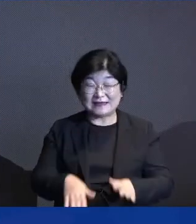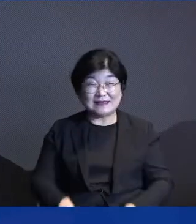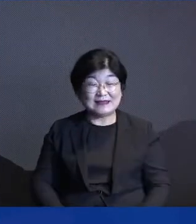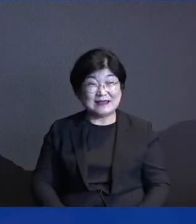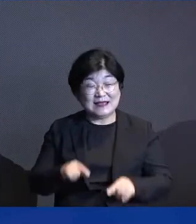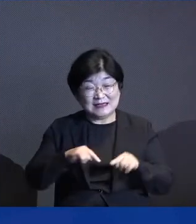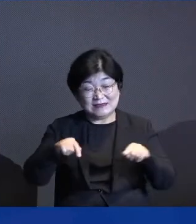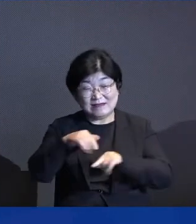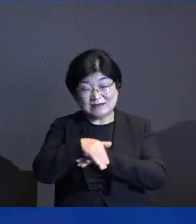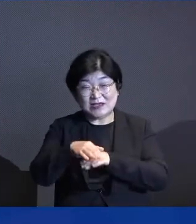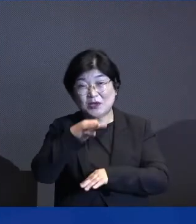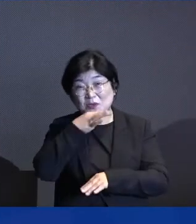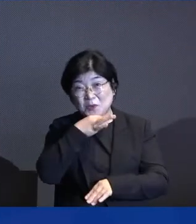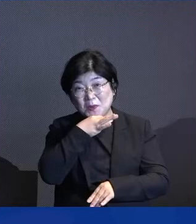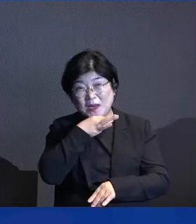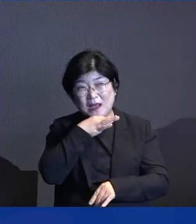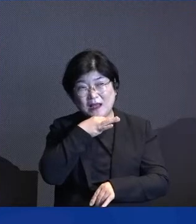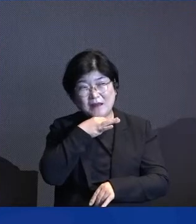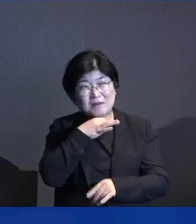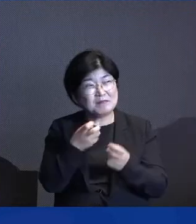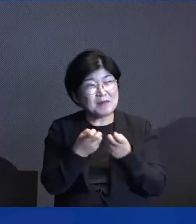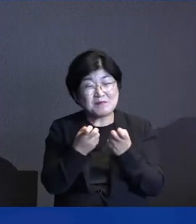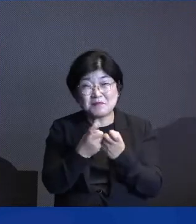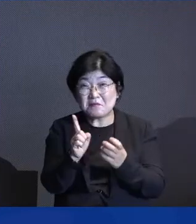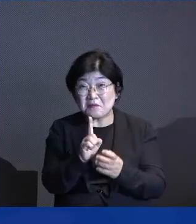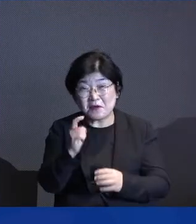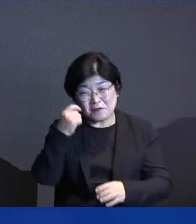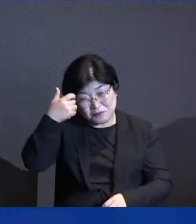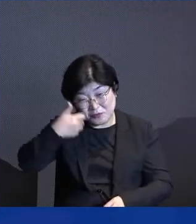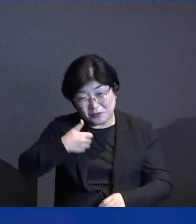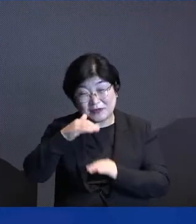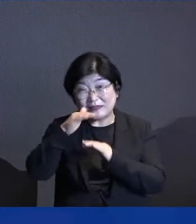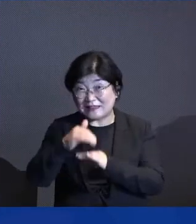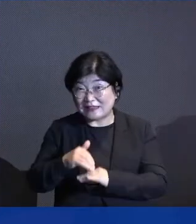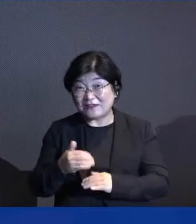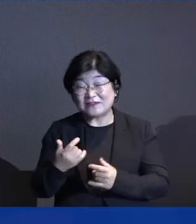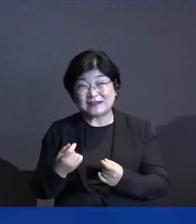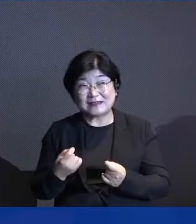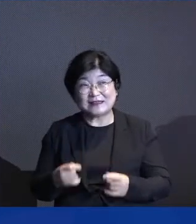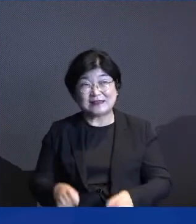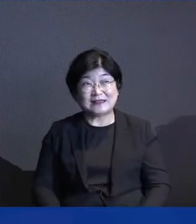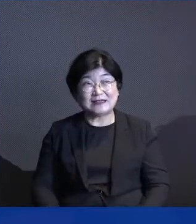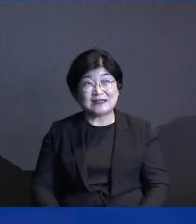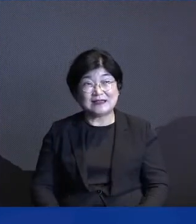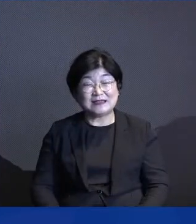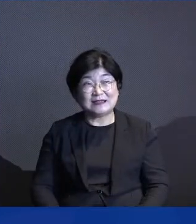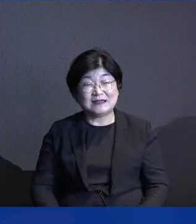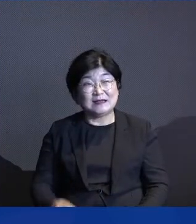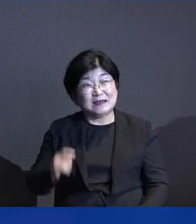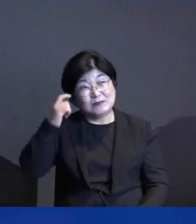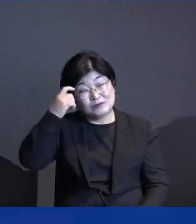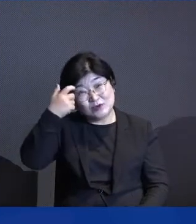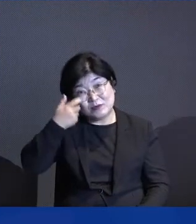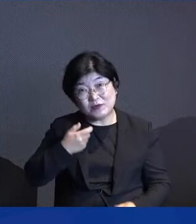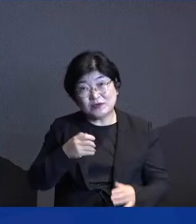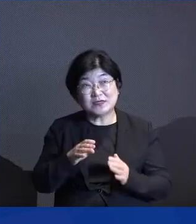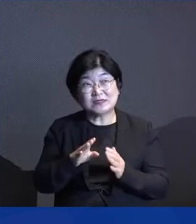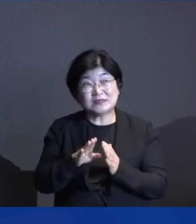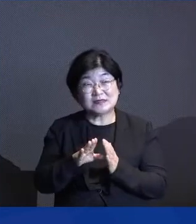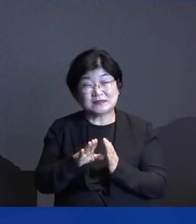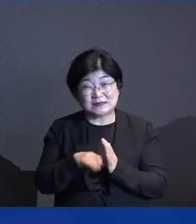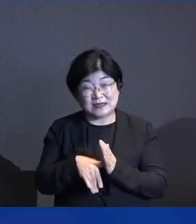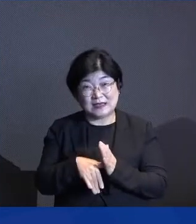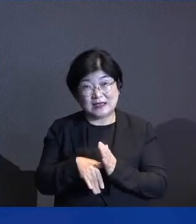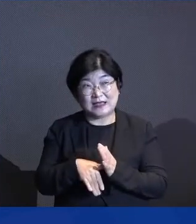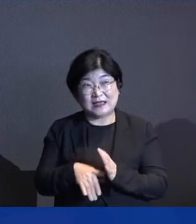right? And the person who proposed question said that